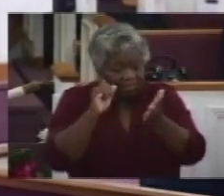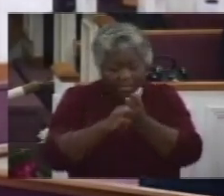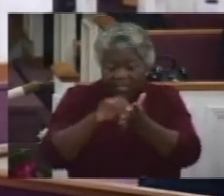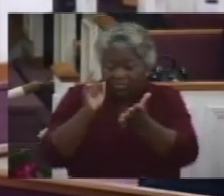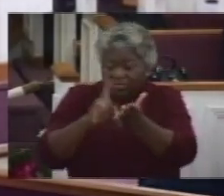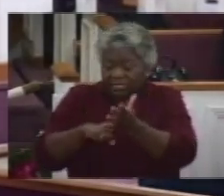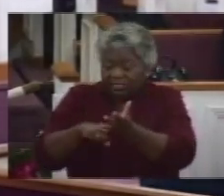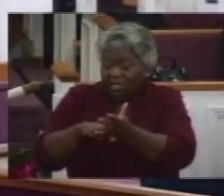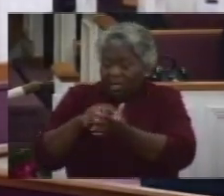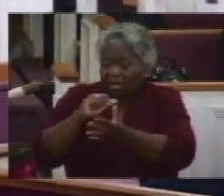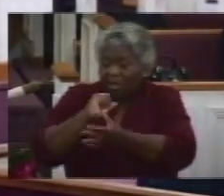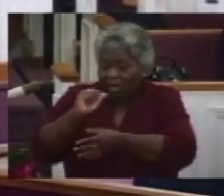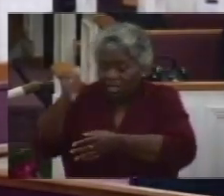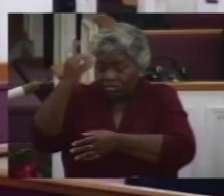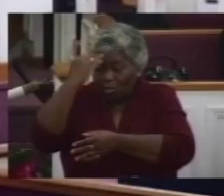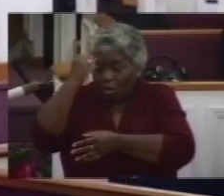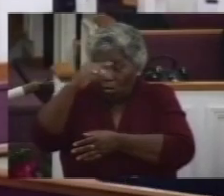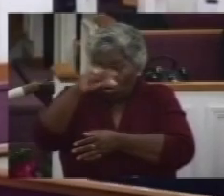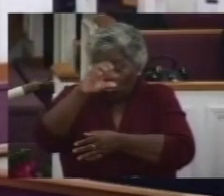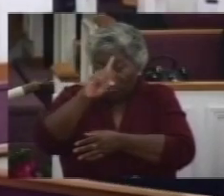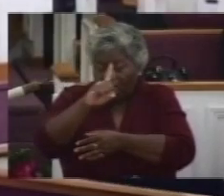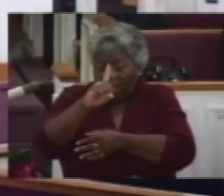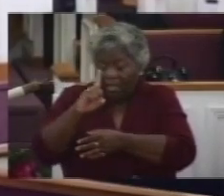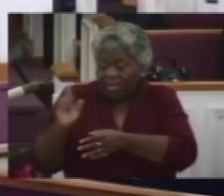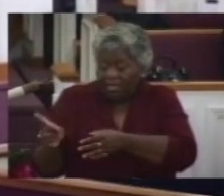that this unknown God,